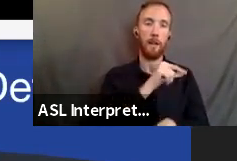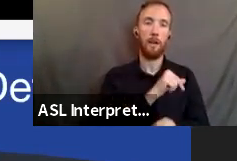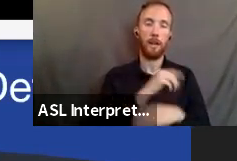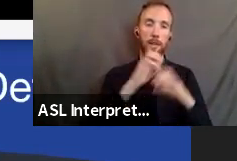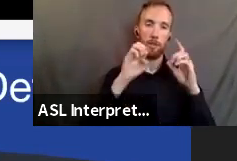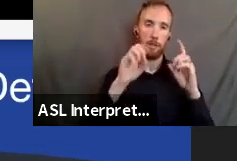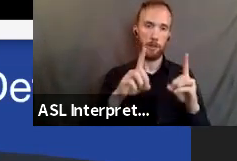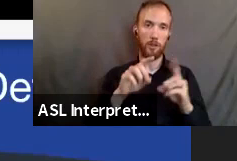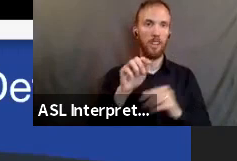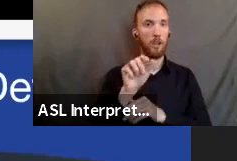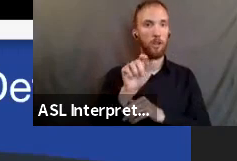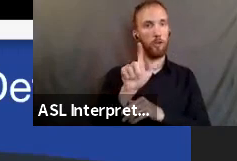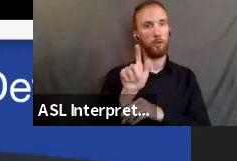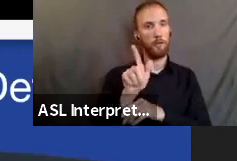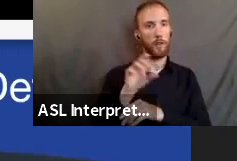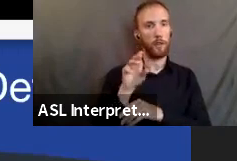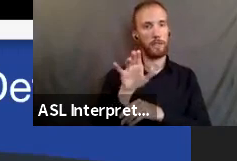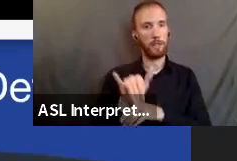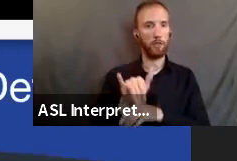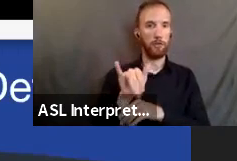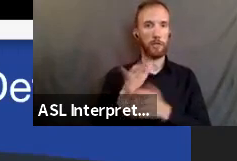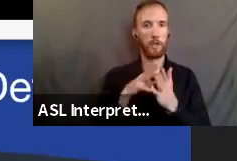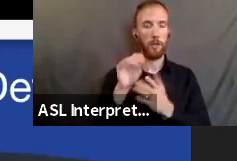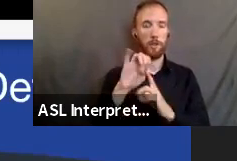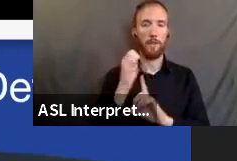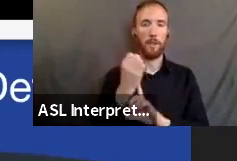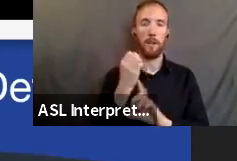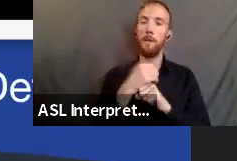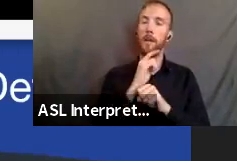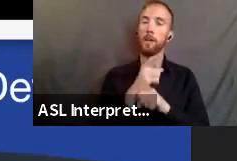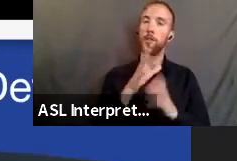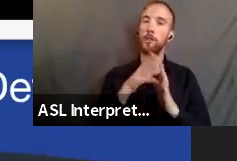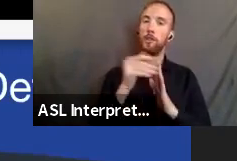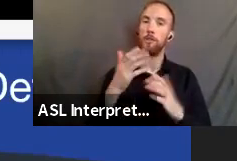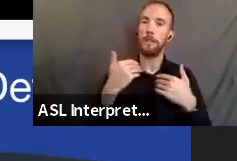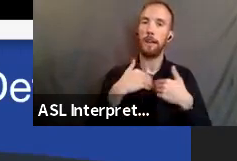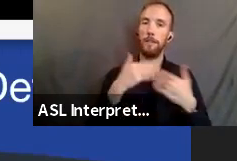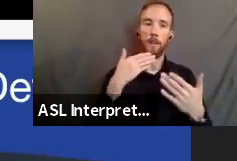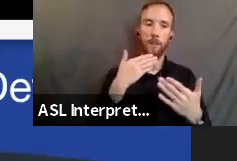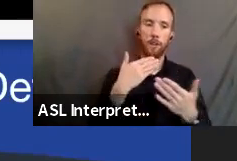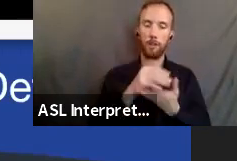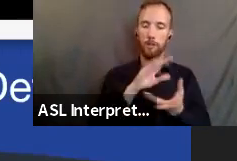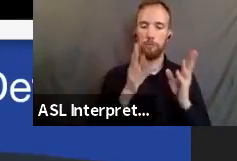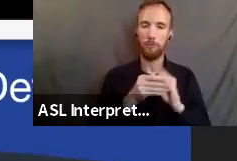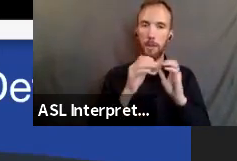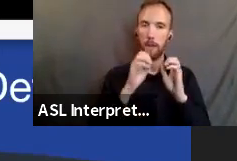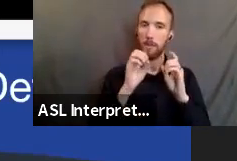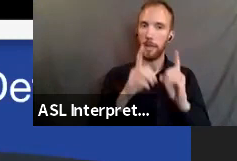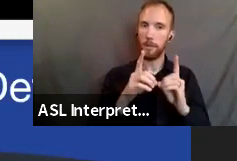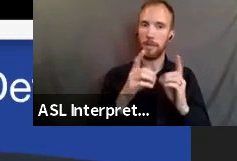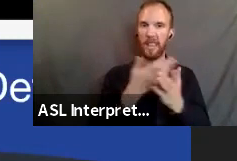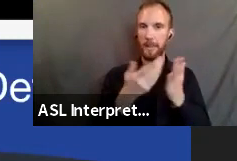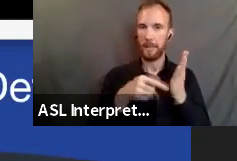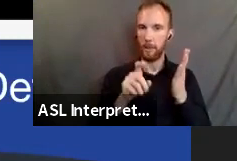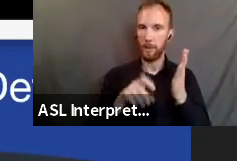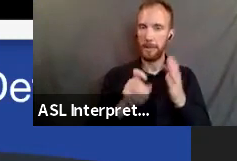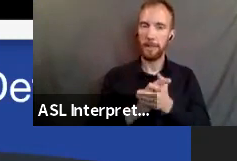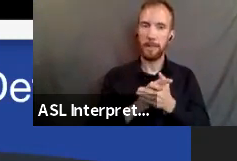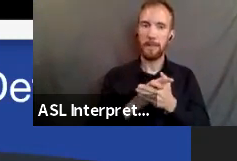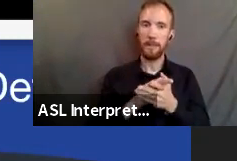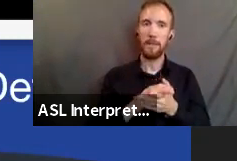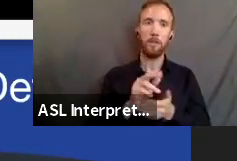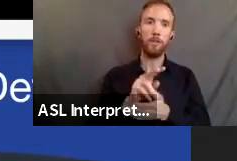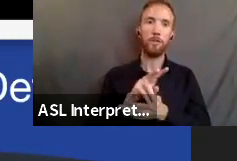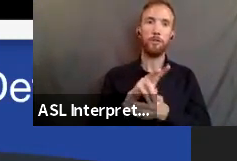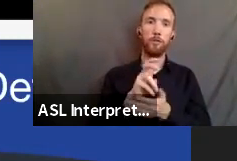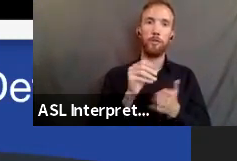environment and also helps to ensure students receive the well-rounded education they need this budget proposed investing over 200